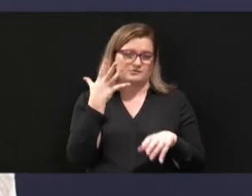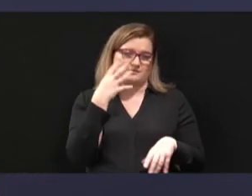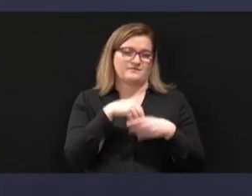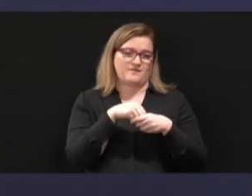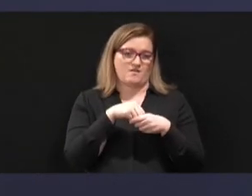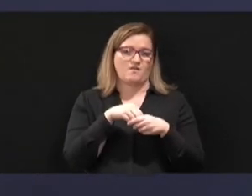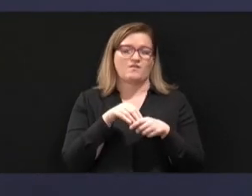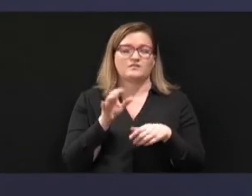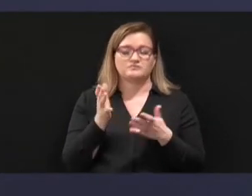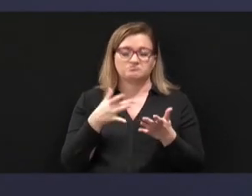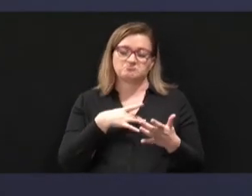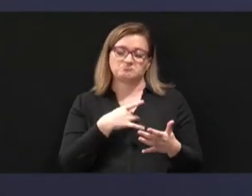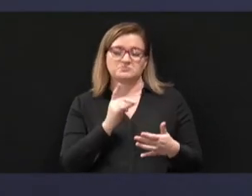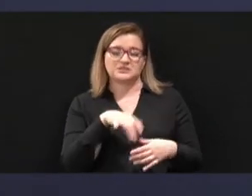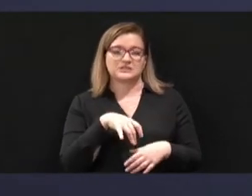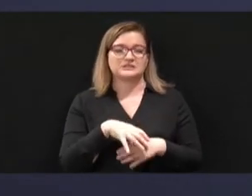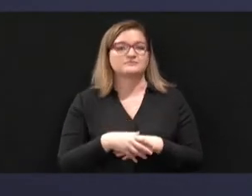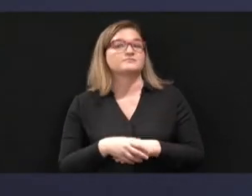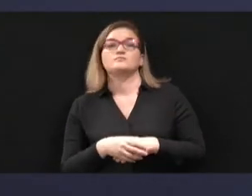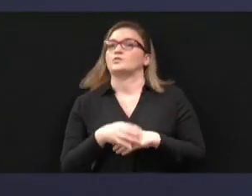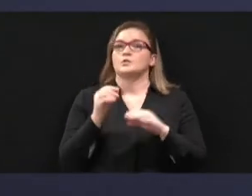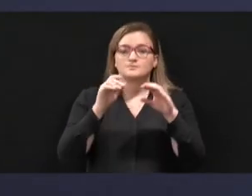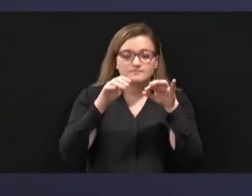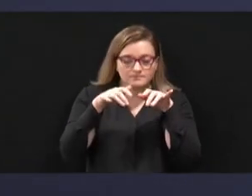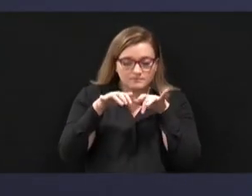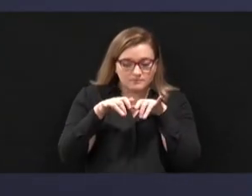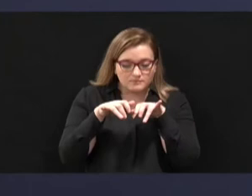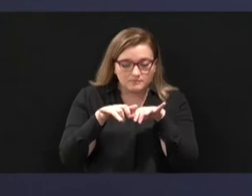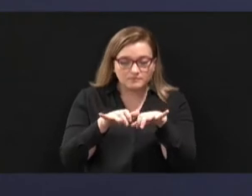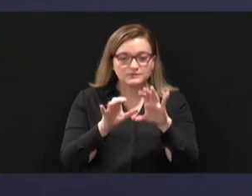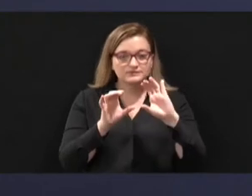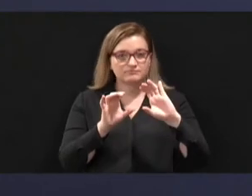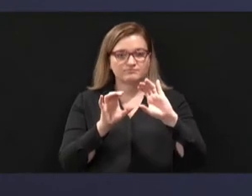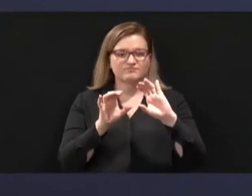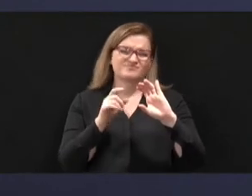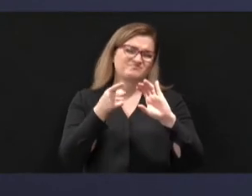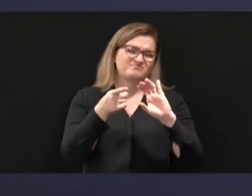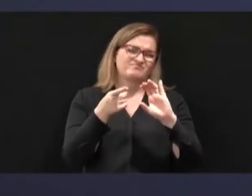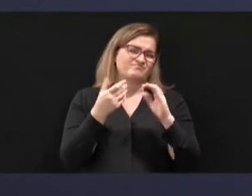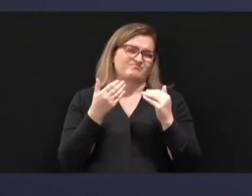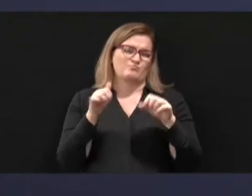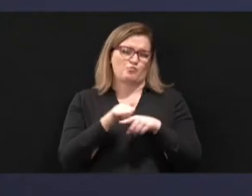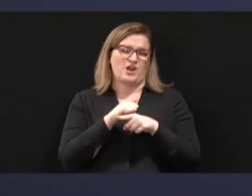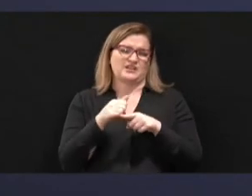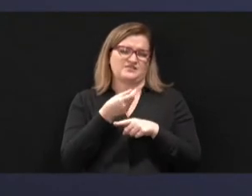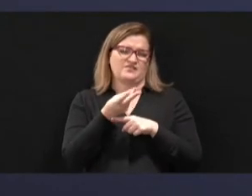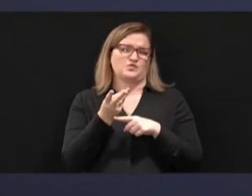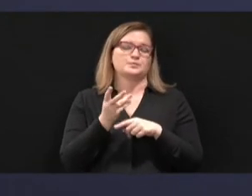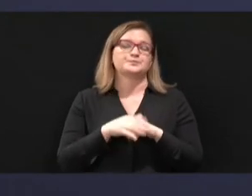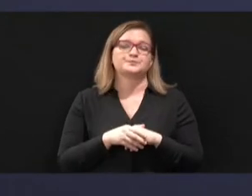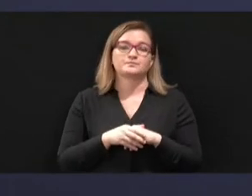through this deck and you're saying, let's just do a couple of these. Tell me the sound again.